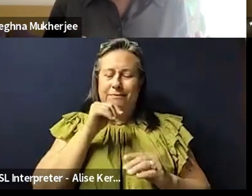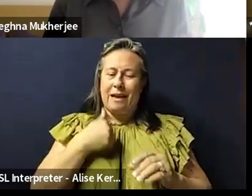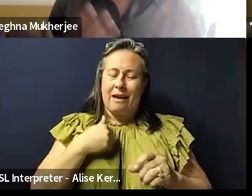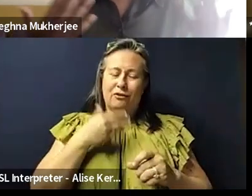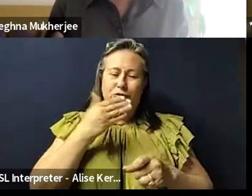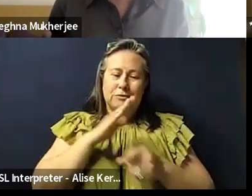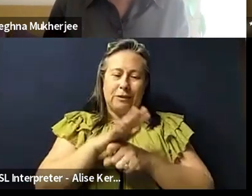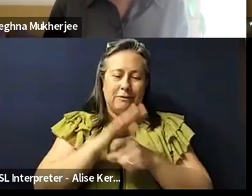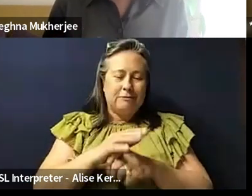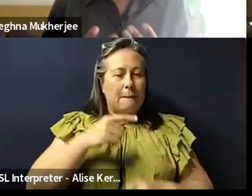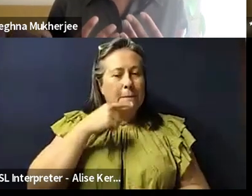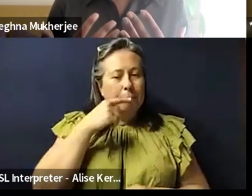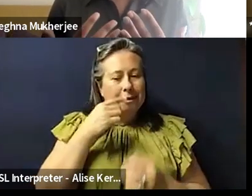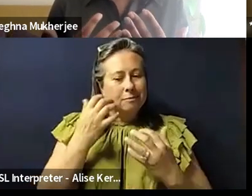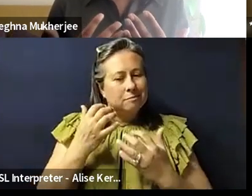adequate public